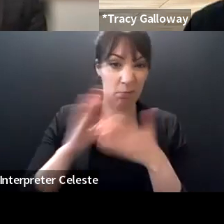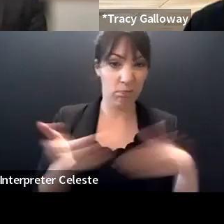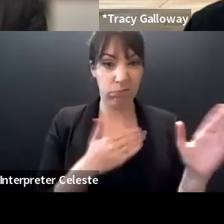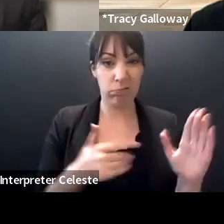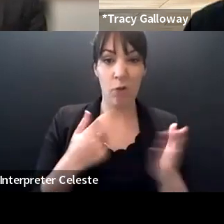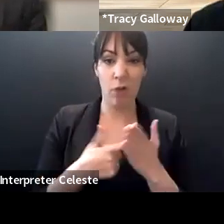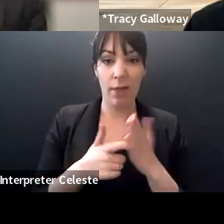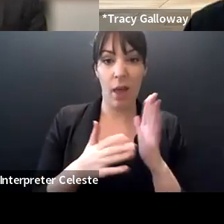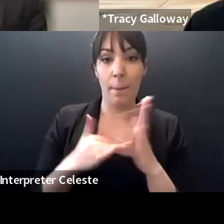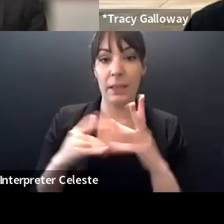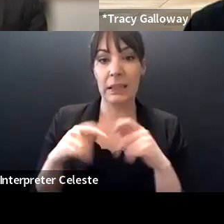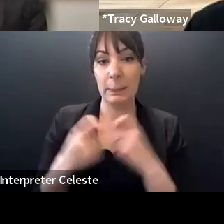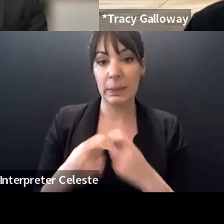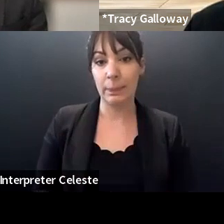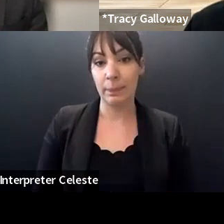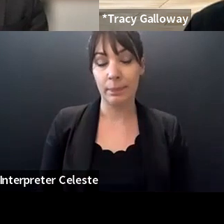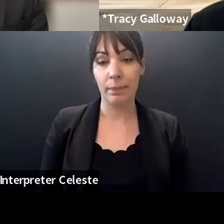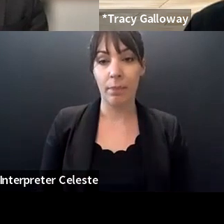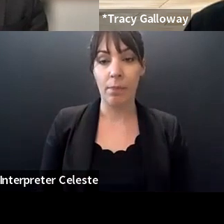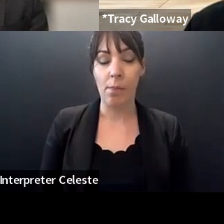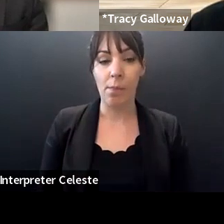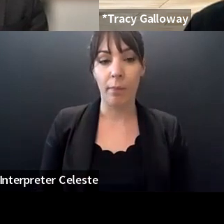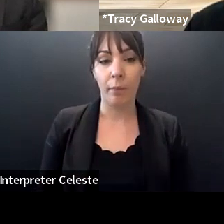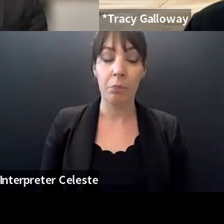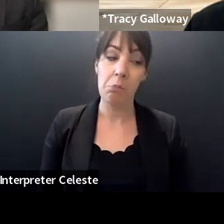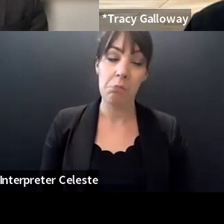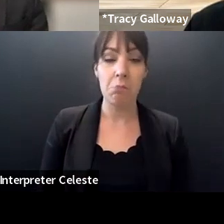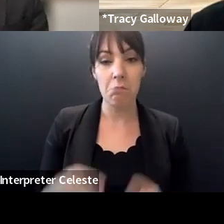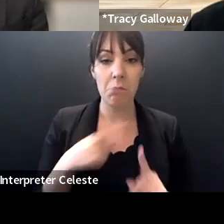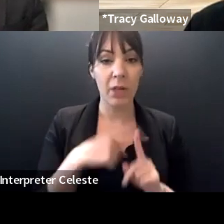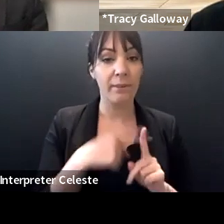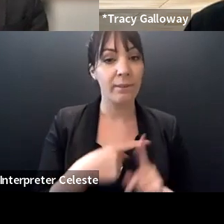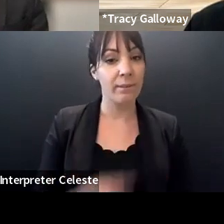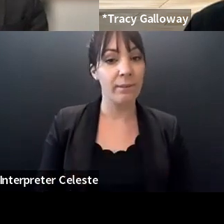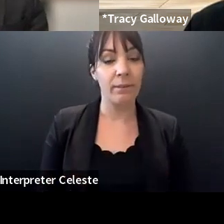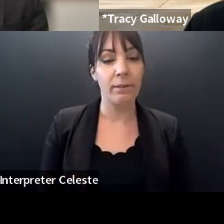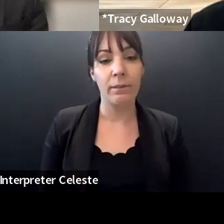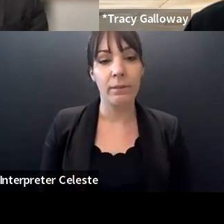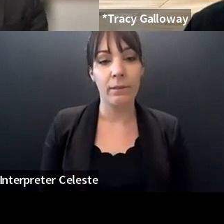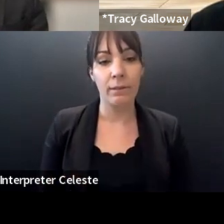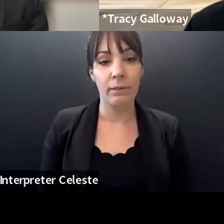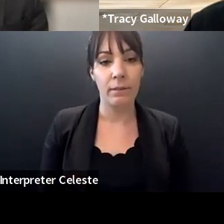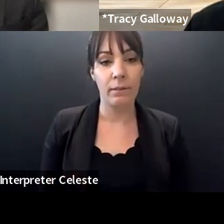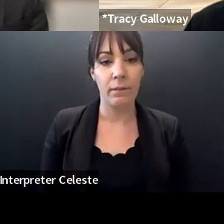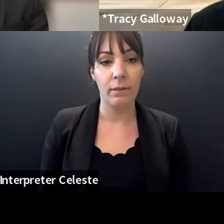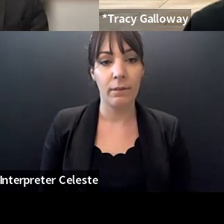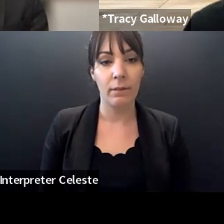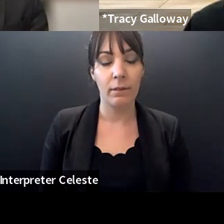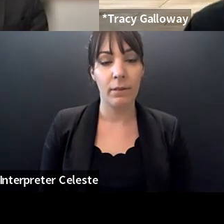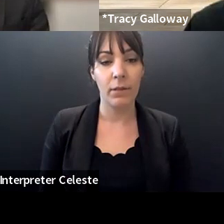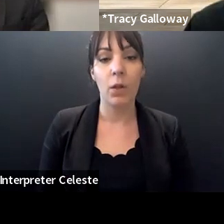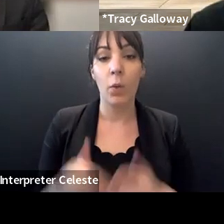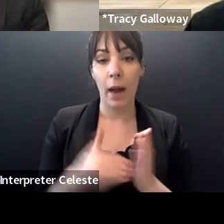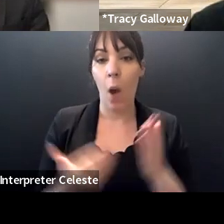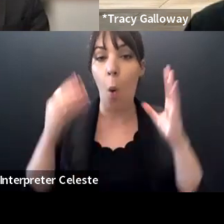Teams. So that was something that was really, really positive. And so now in the entire course of audiology, both